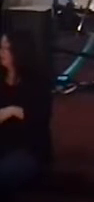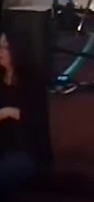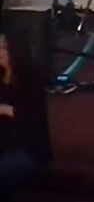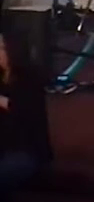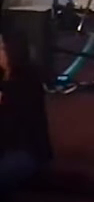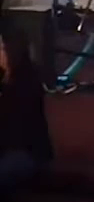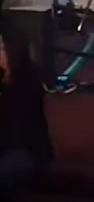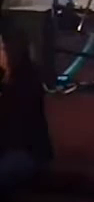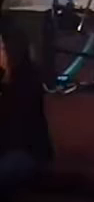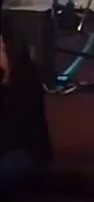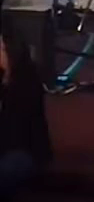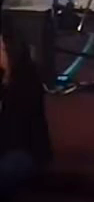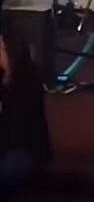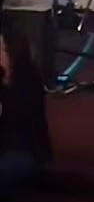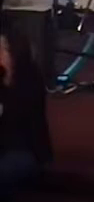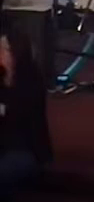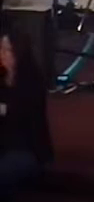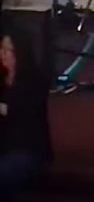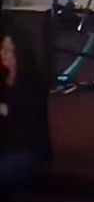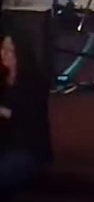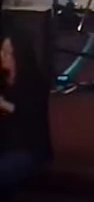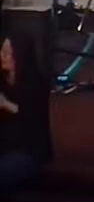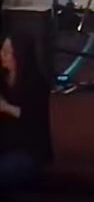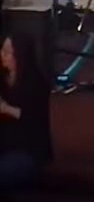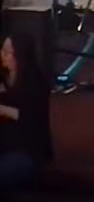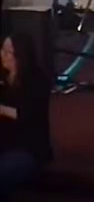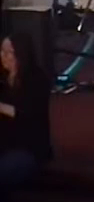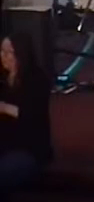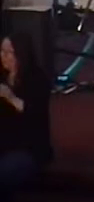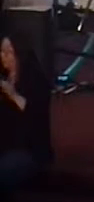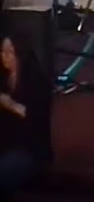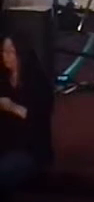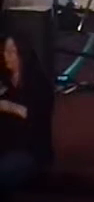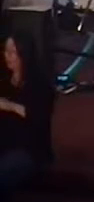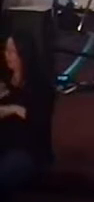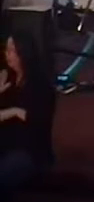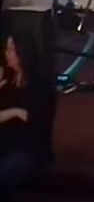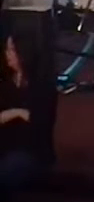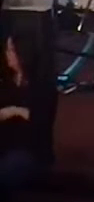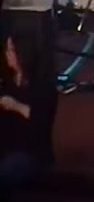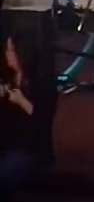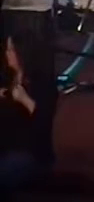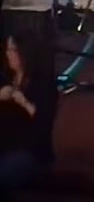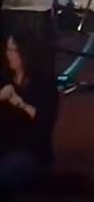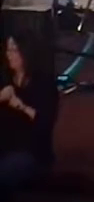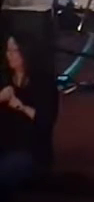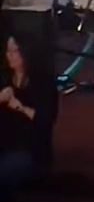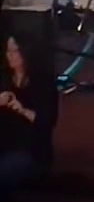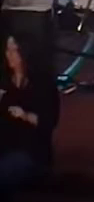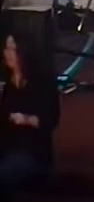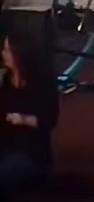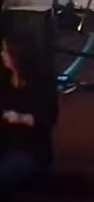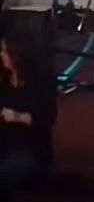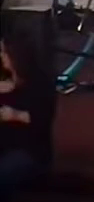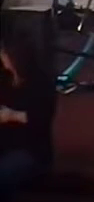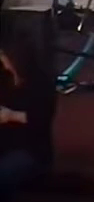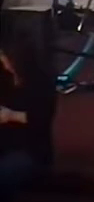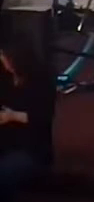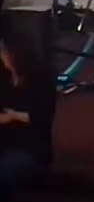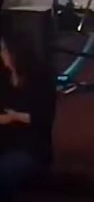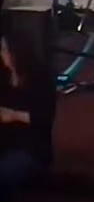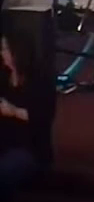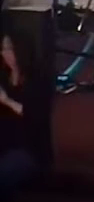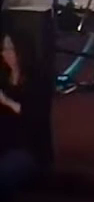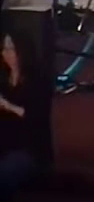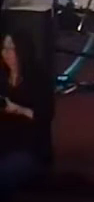some form of judgment on her friend who wasn't a Christ follower. And so I was talking with her and I said, you know, my father, he kind of